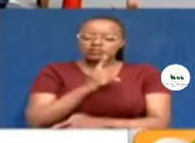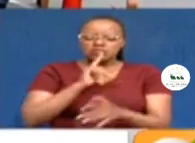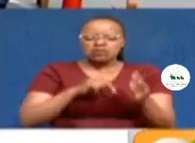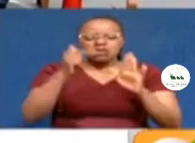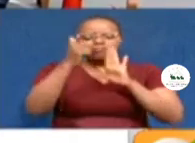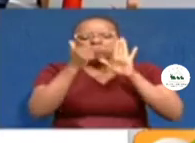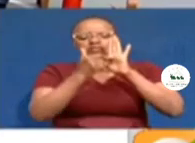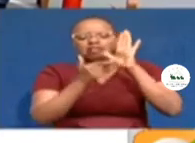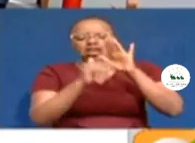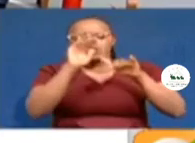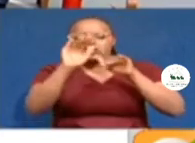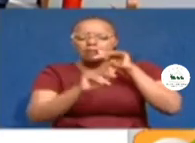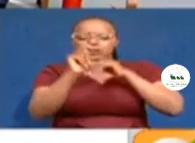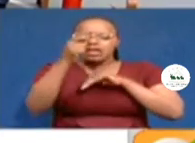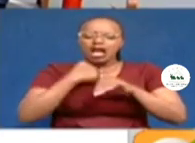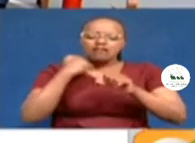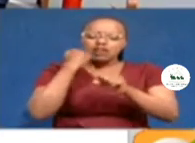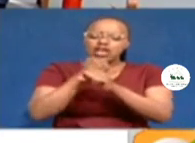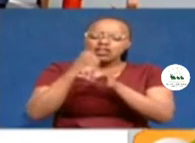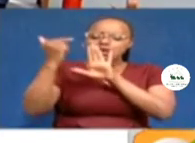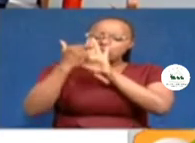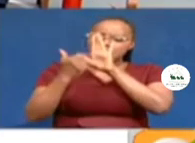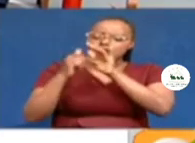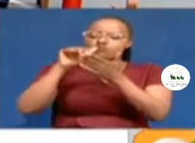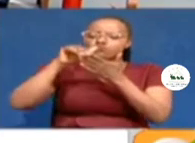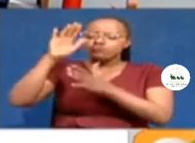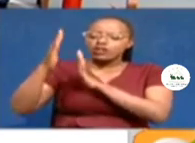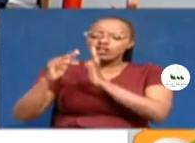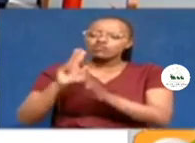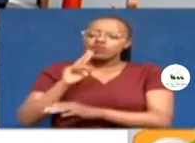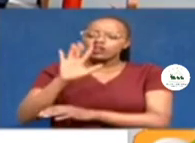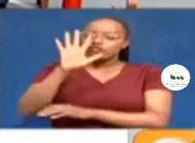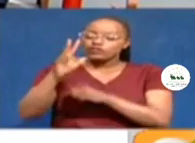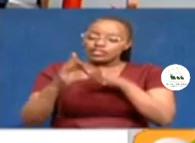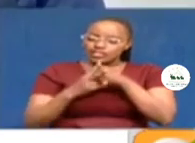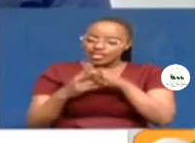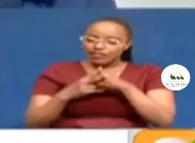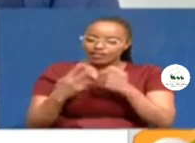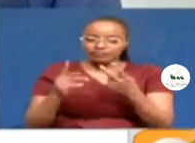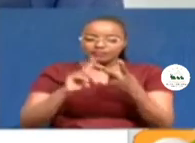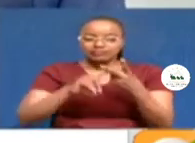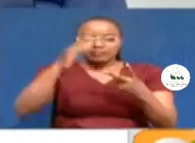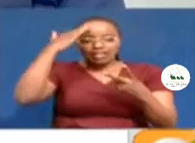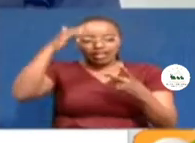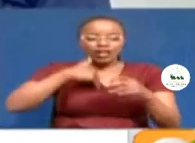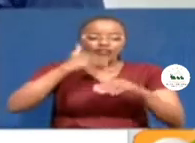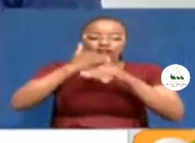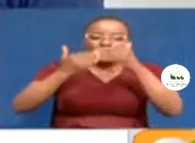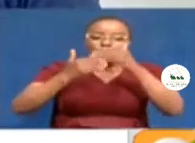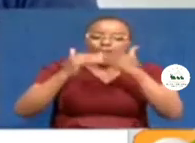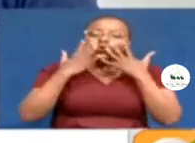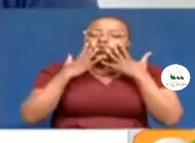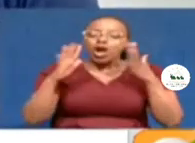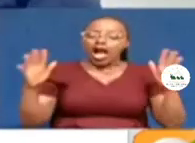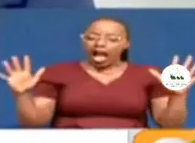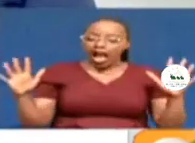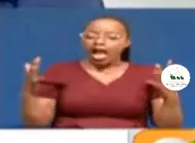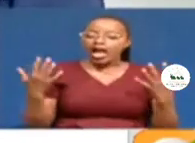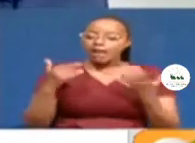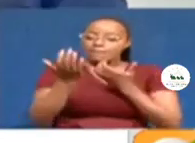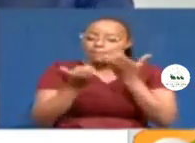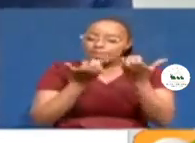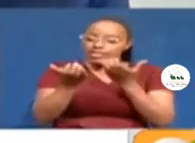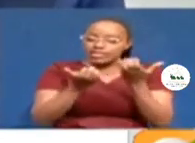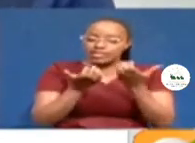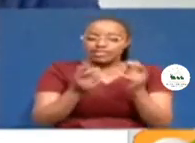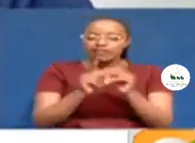saying, oh, deputy president, he has most security, 257 guards. Oh, he has built himself a vast empire. So